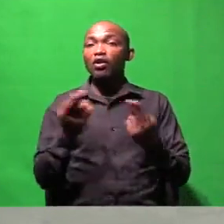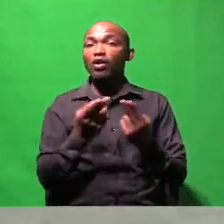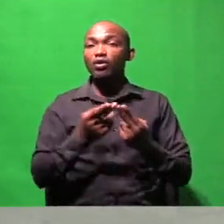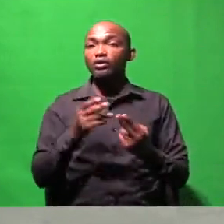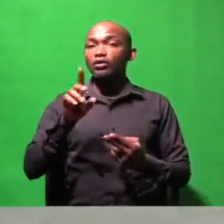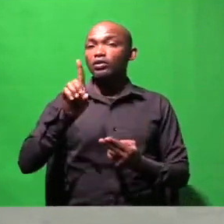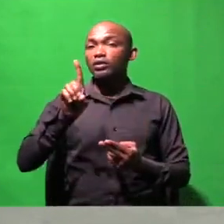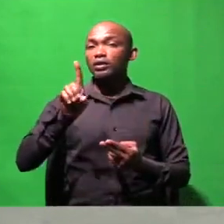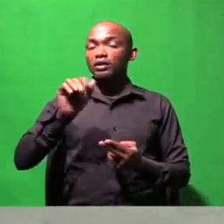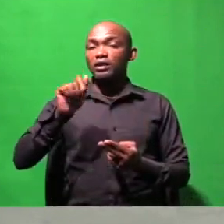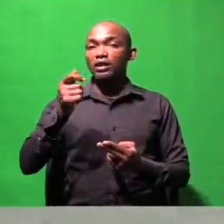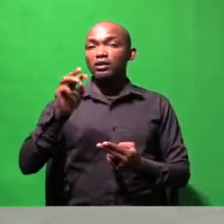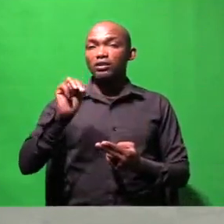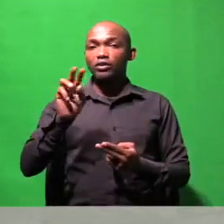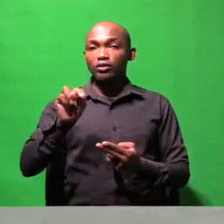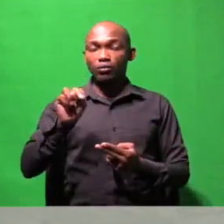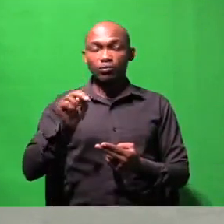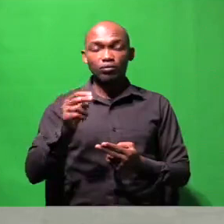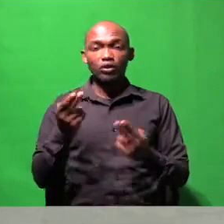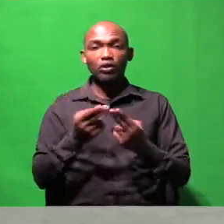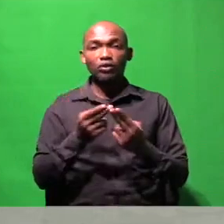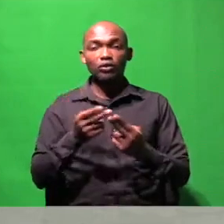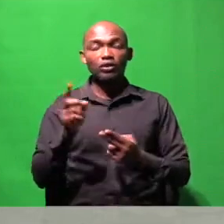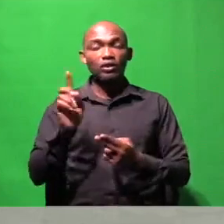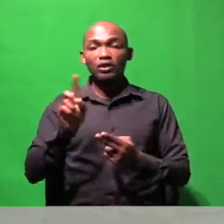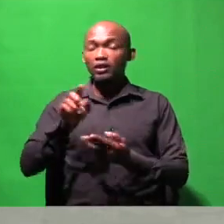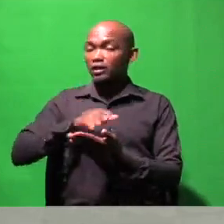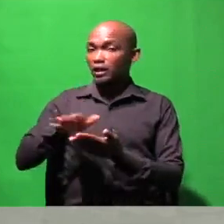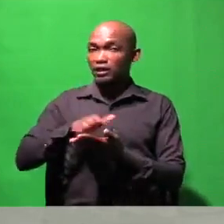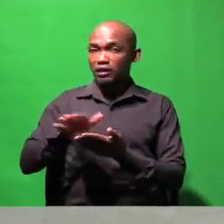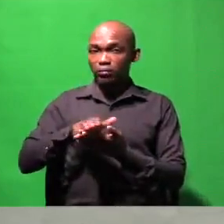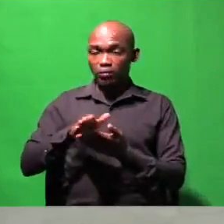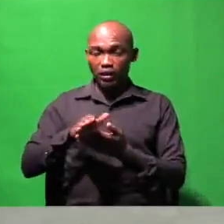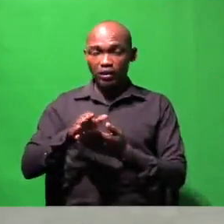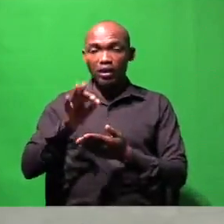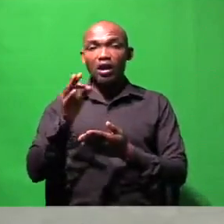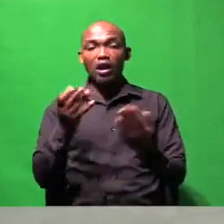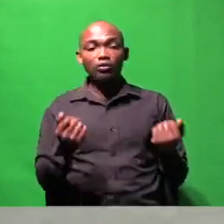force that hold the atom together in combination. But also,